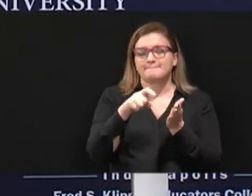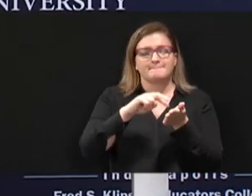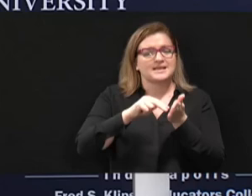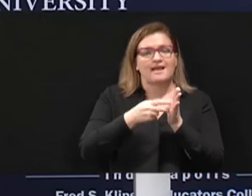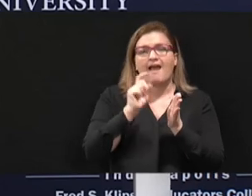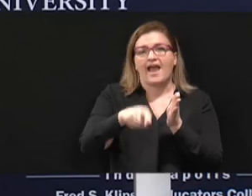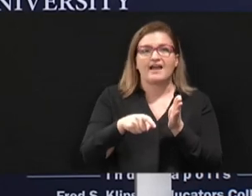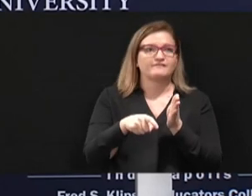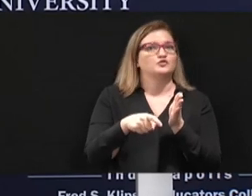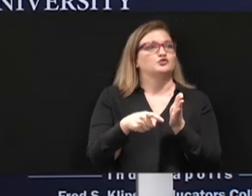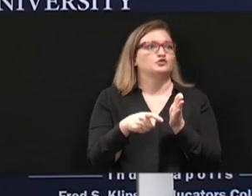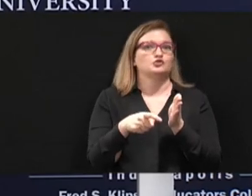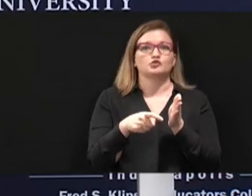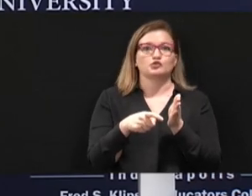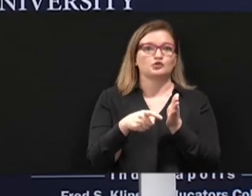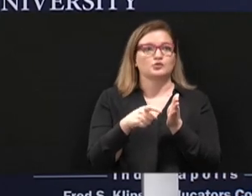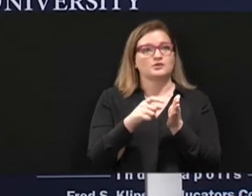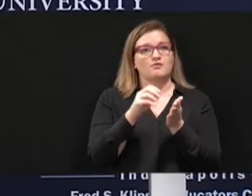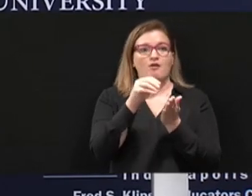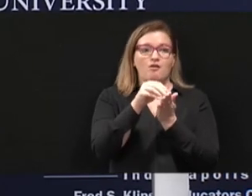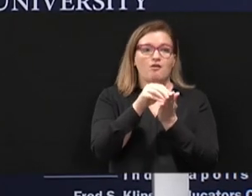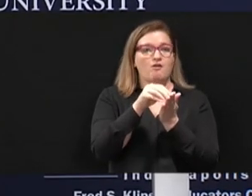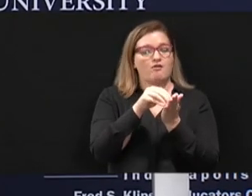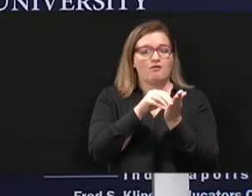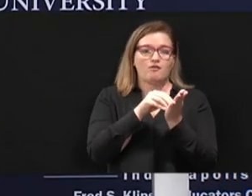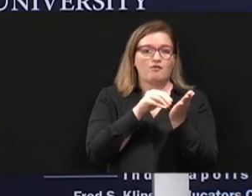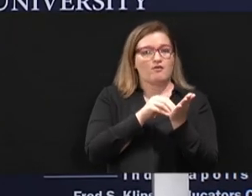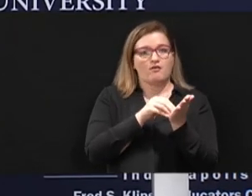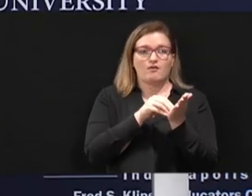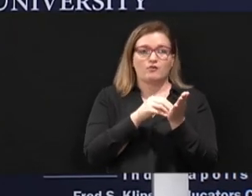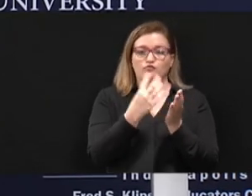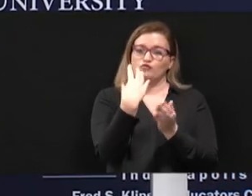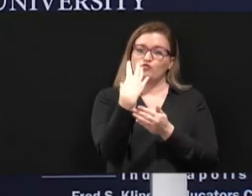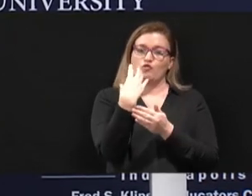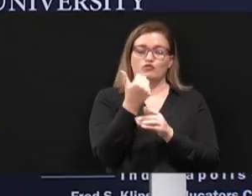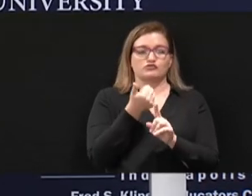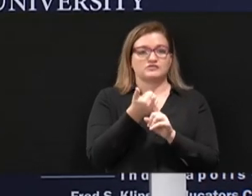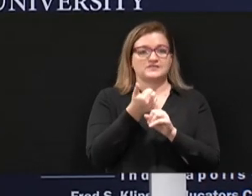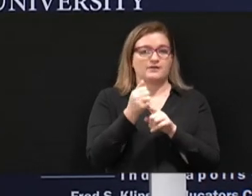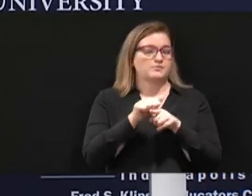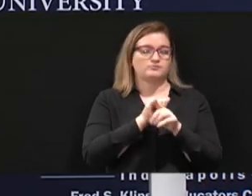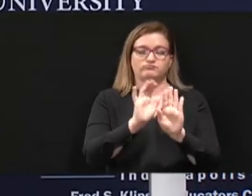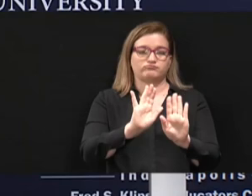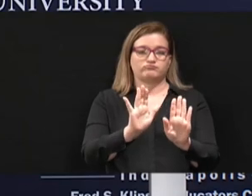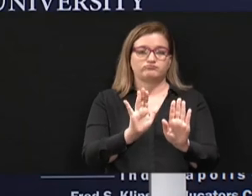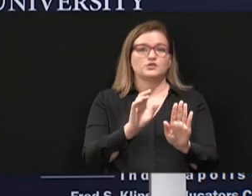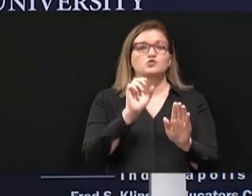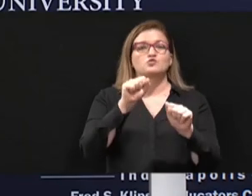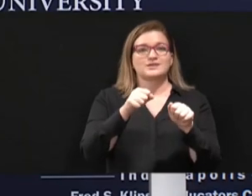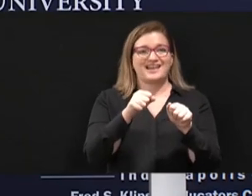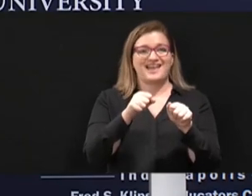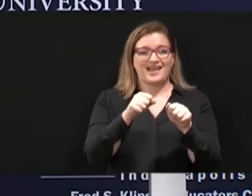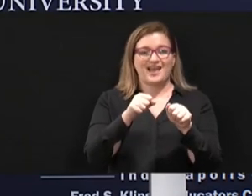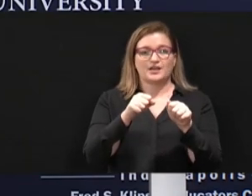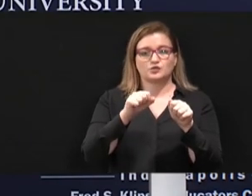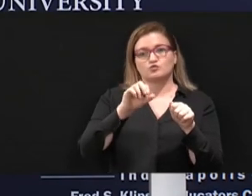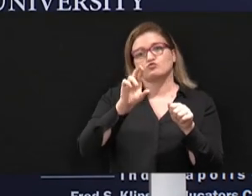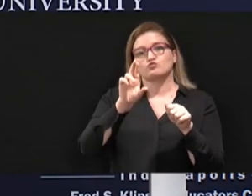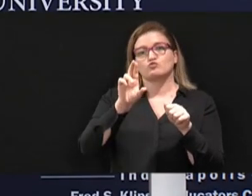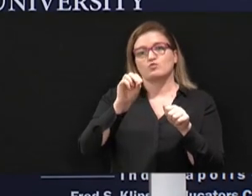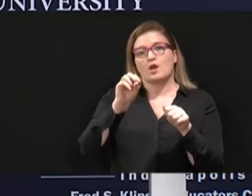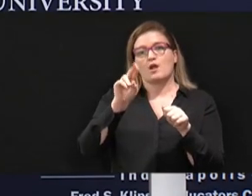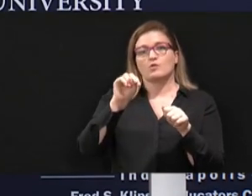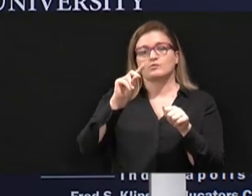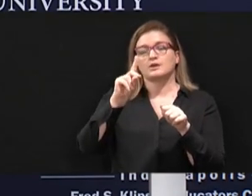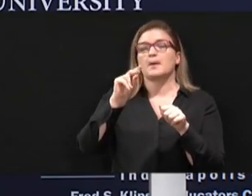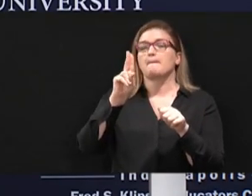kind of honor system. You can round it off to the nearest quarter hour. It needs to total 20 hours. Four of